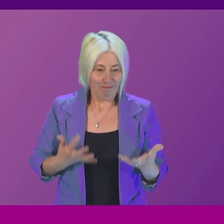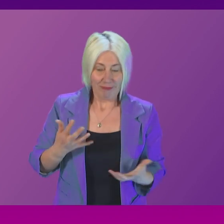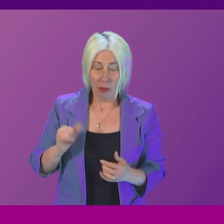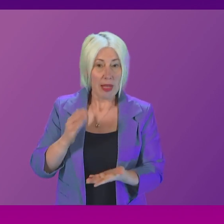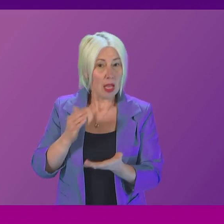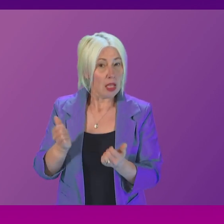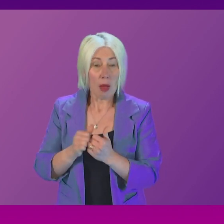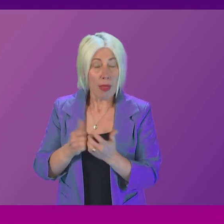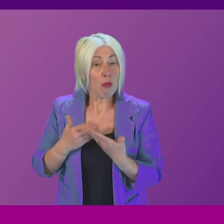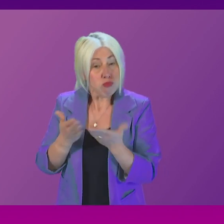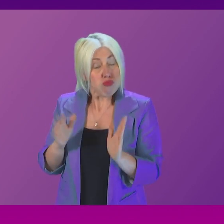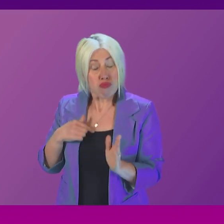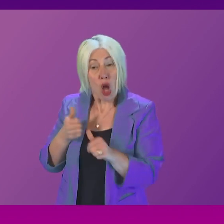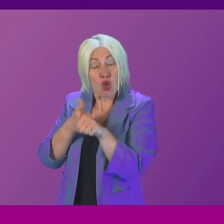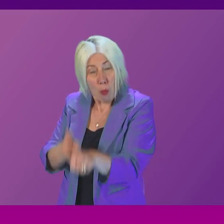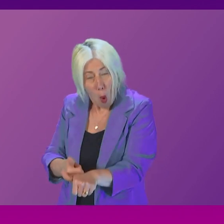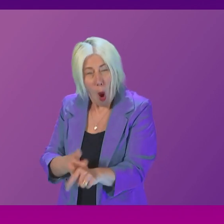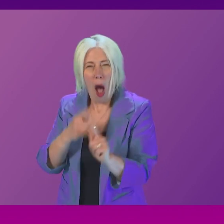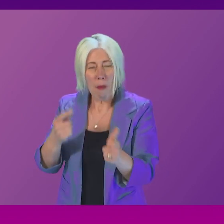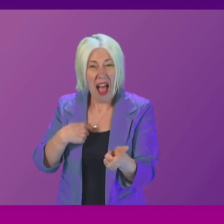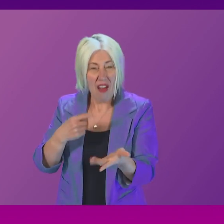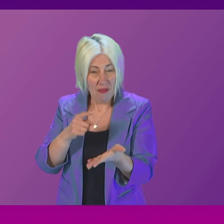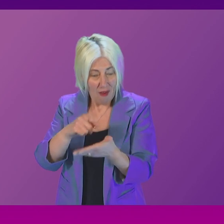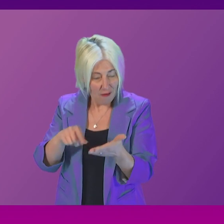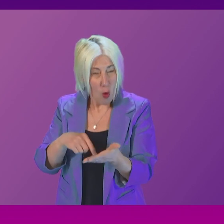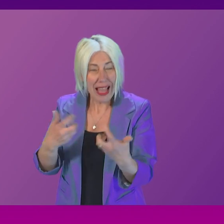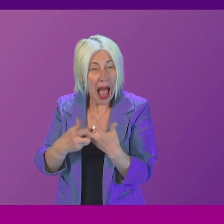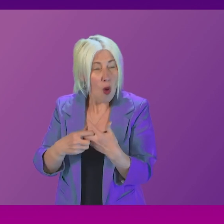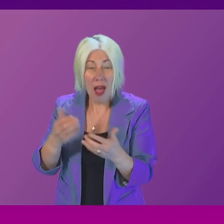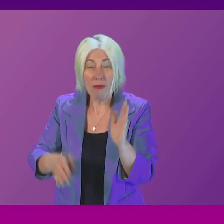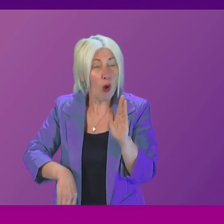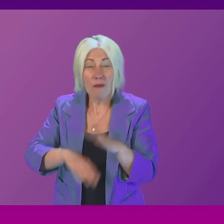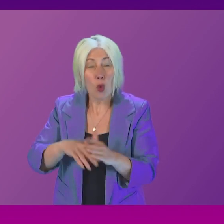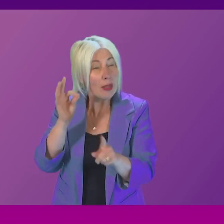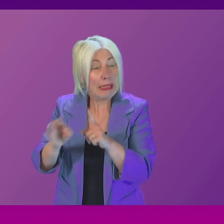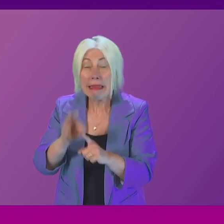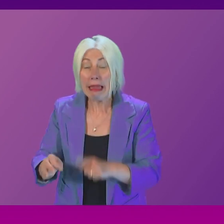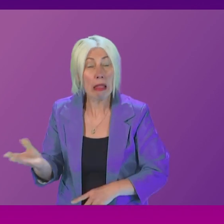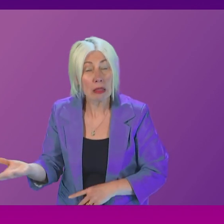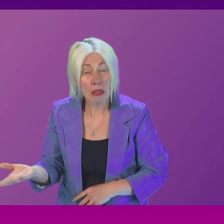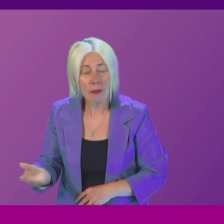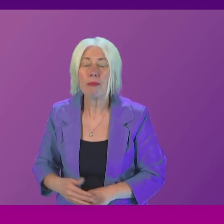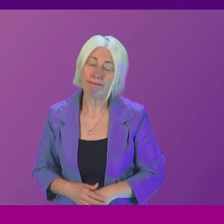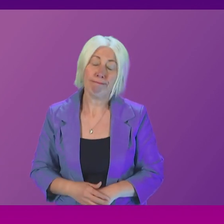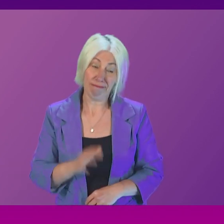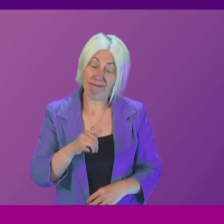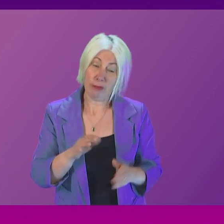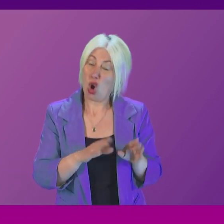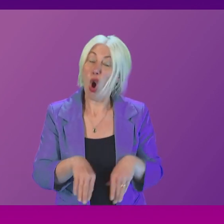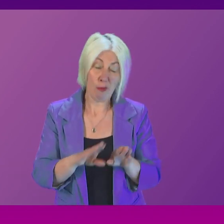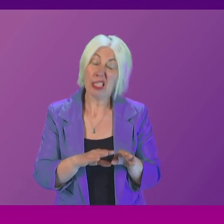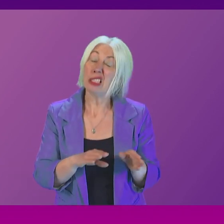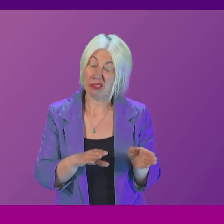broadly support, but it's difficult to vote for something if you don't actually know the detail of it. I think that's very, very common indeed. And on the particular